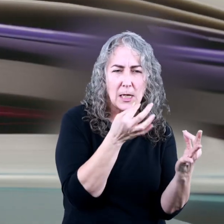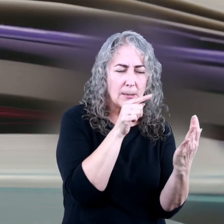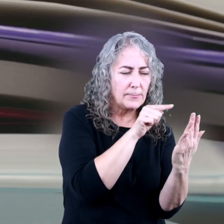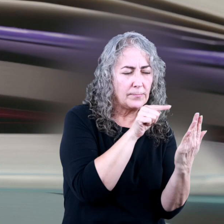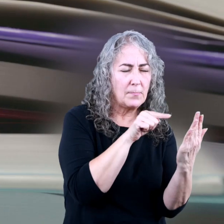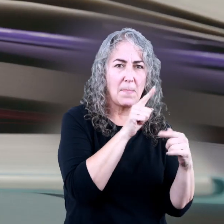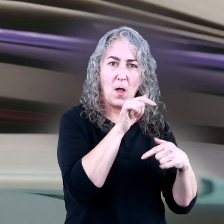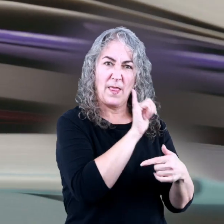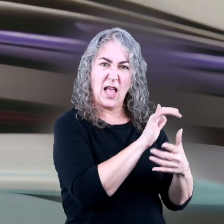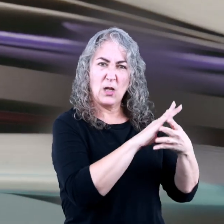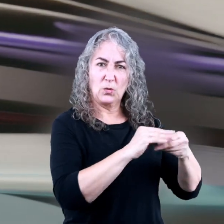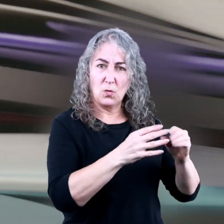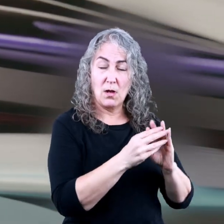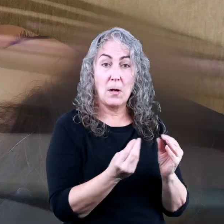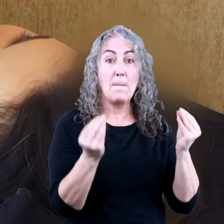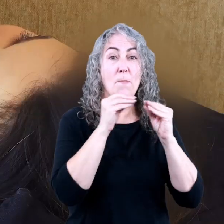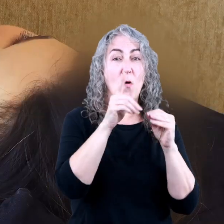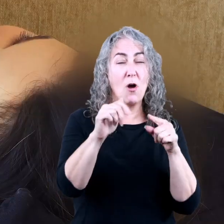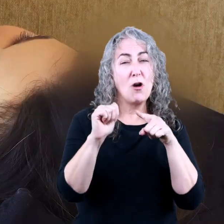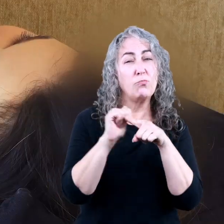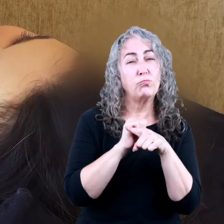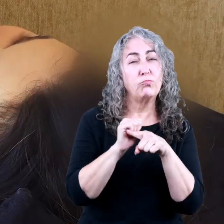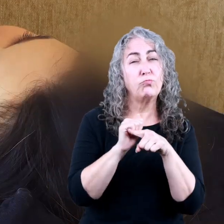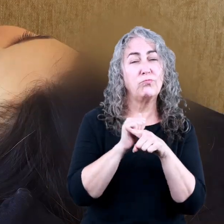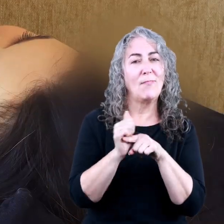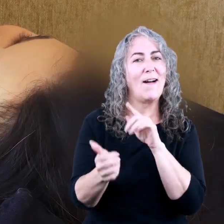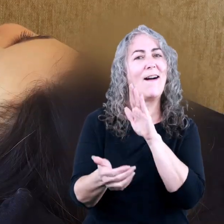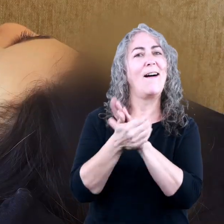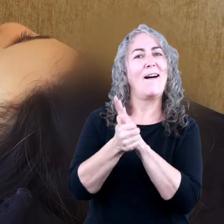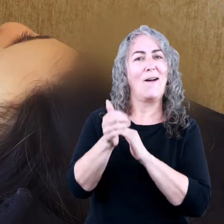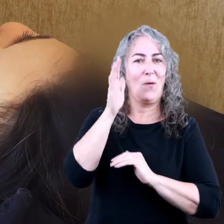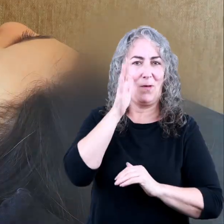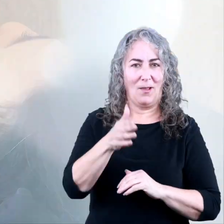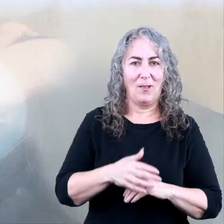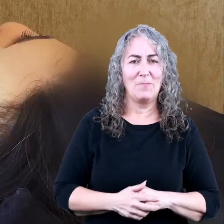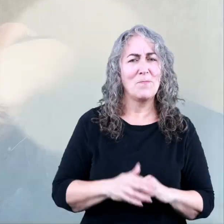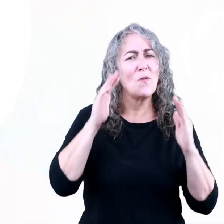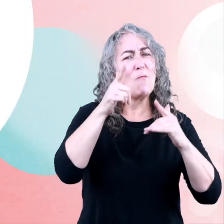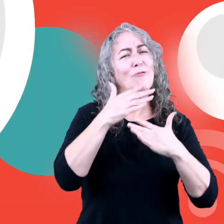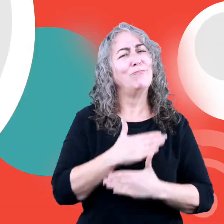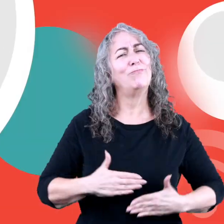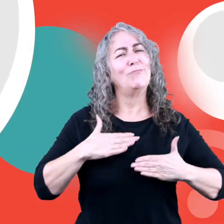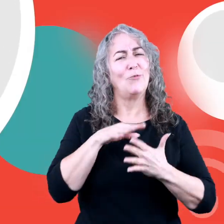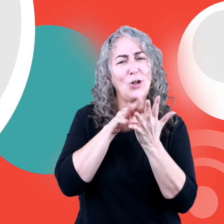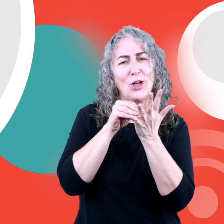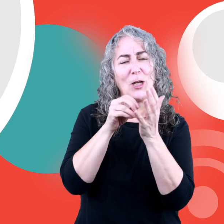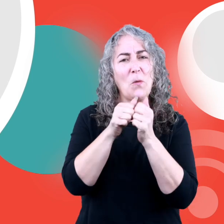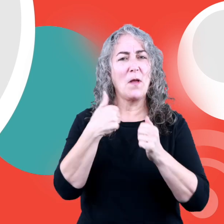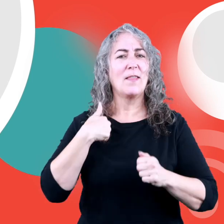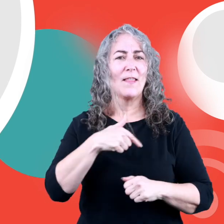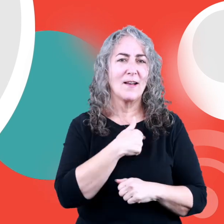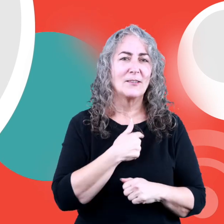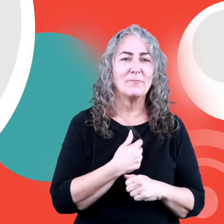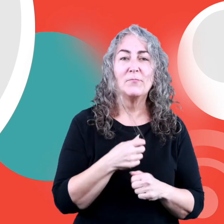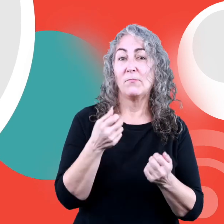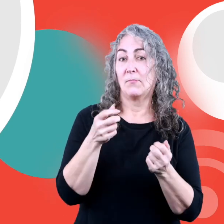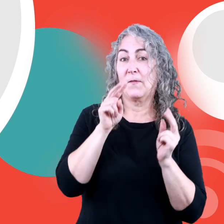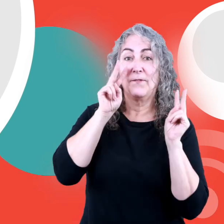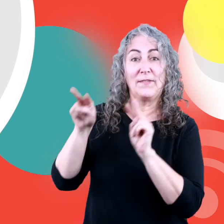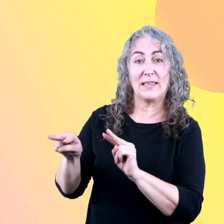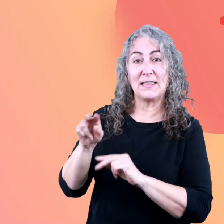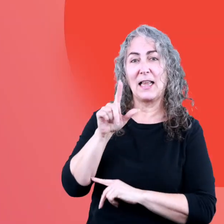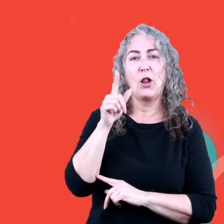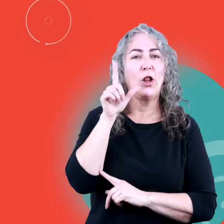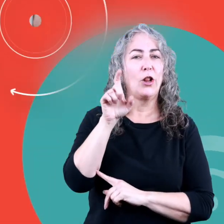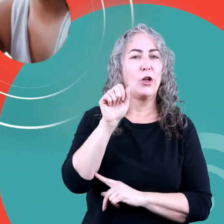inferences you make about the story. The more you practice, the better you'll get. Hope you had fun learning with us.